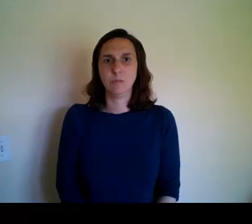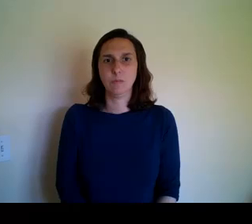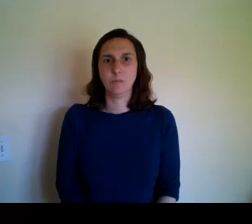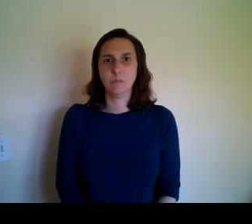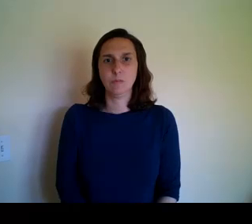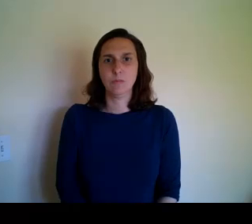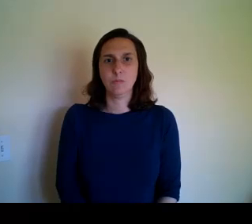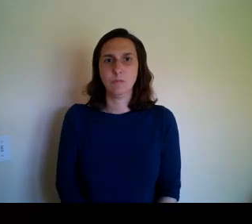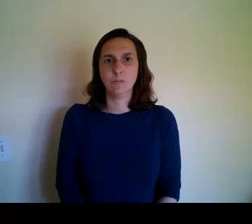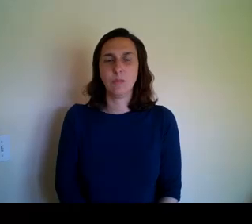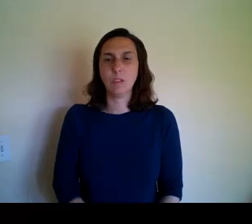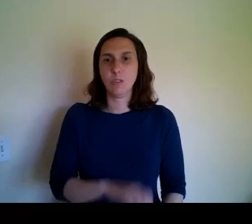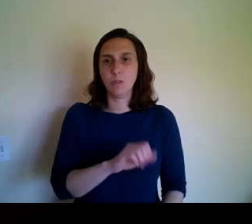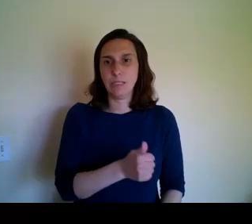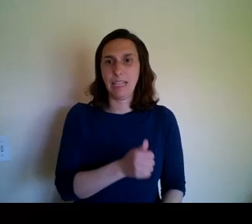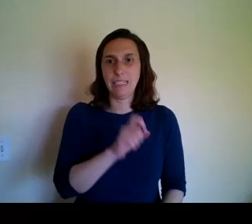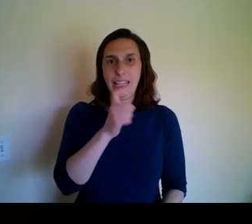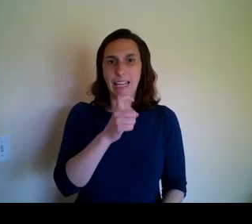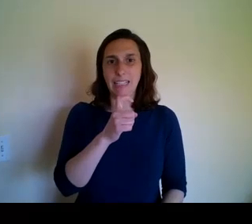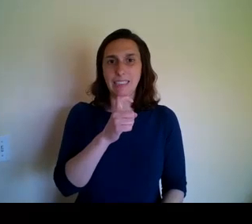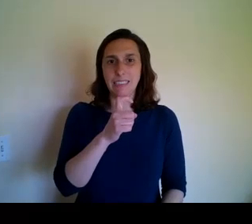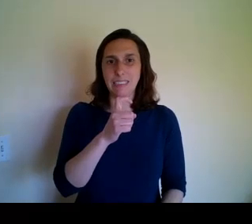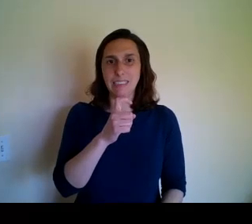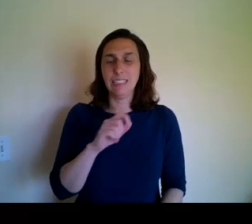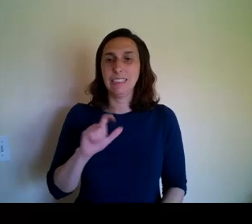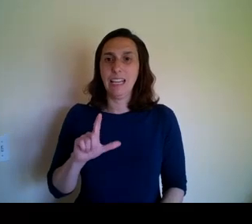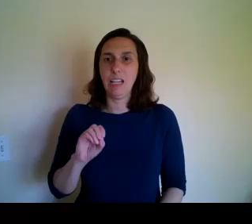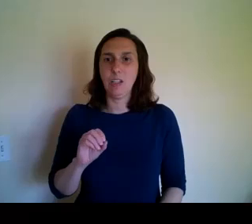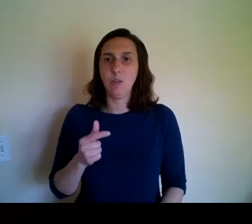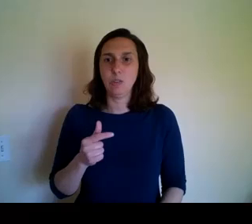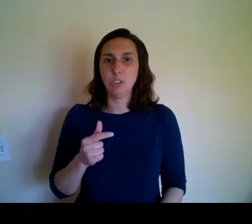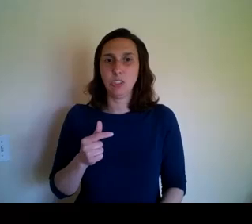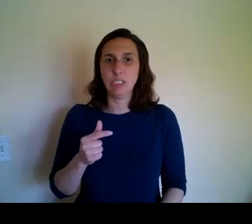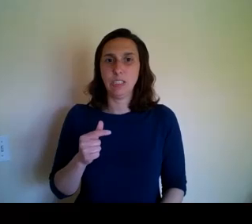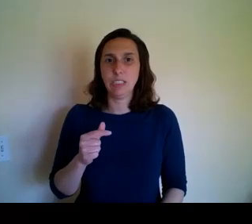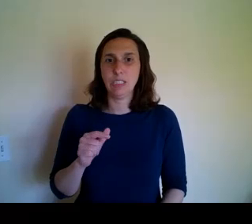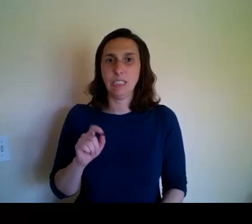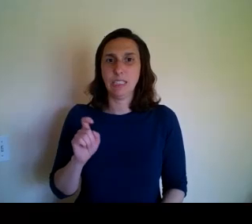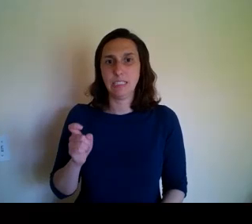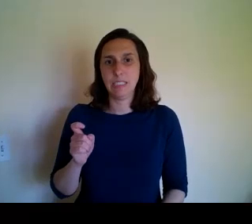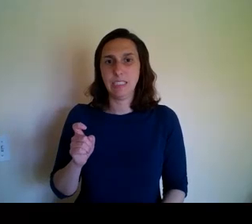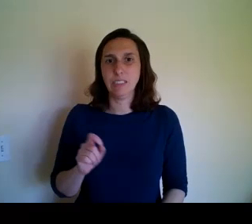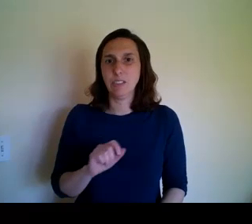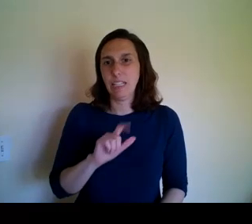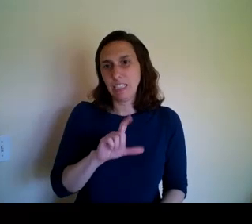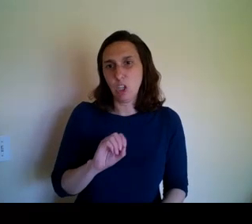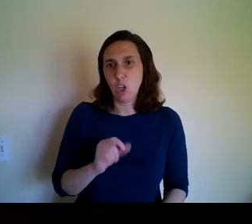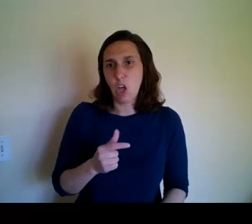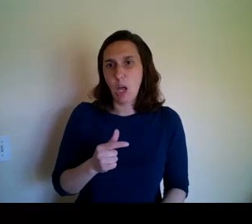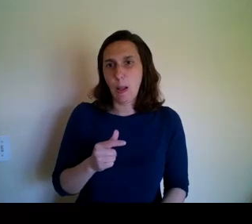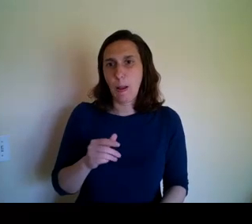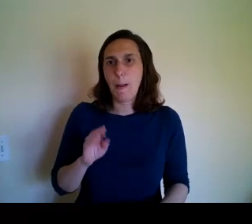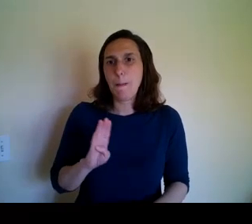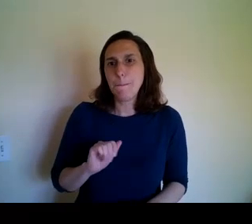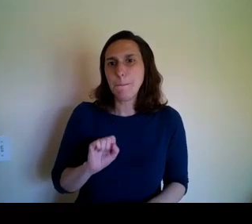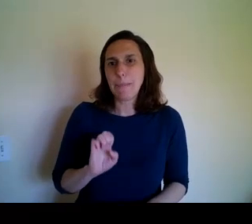is log with no base written. And underneath the hood, that's log base 10 of x. And that's